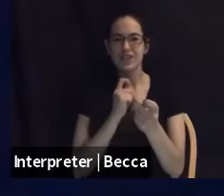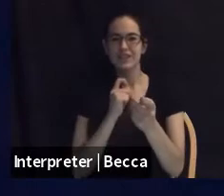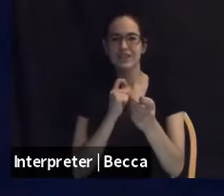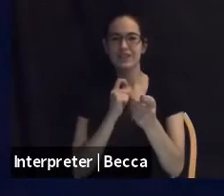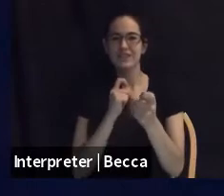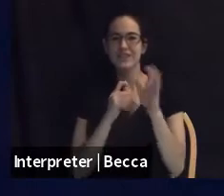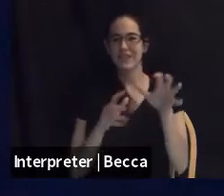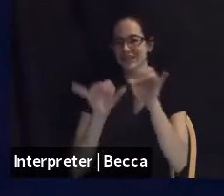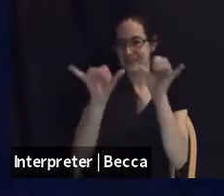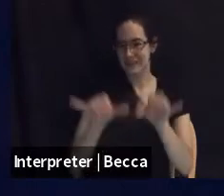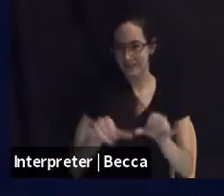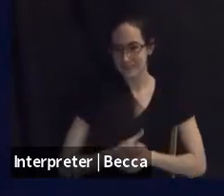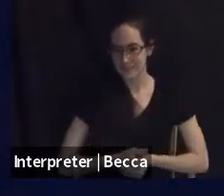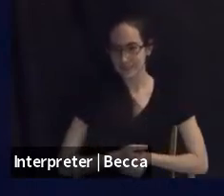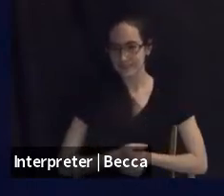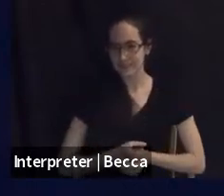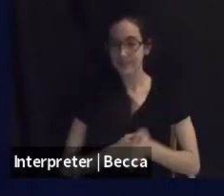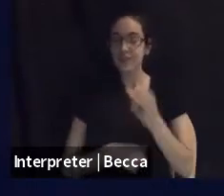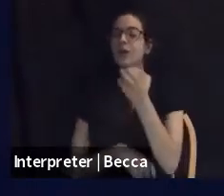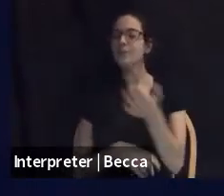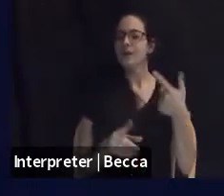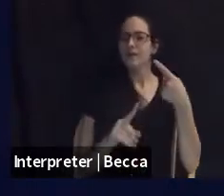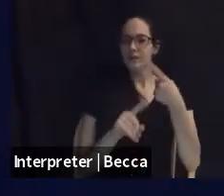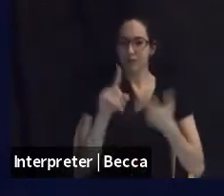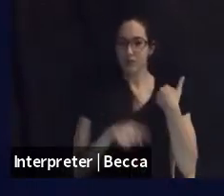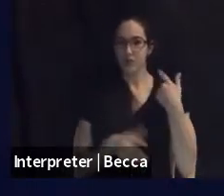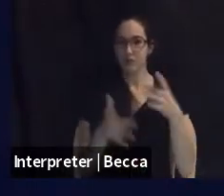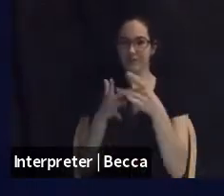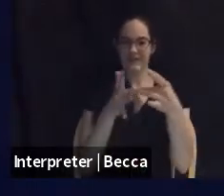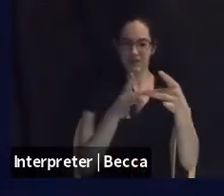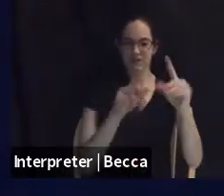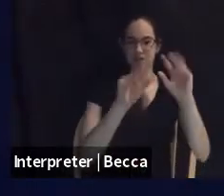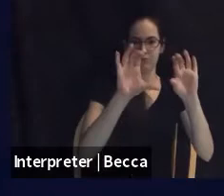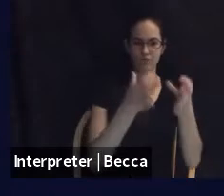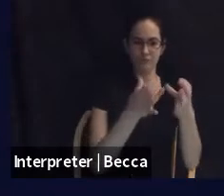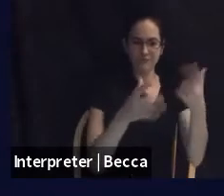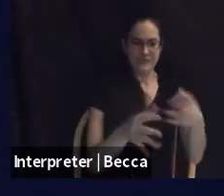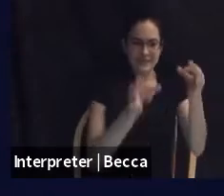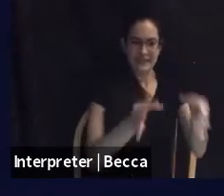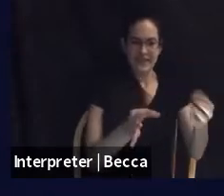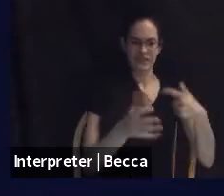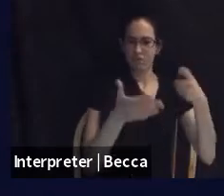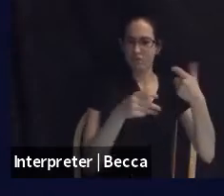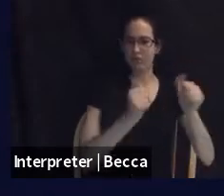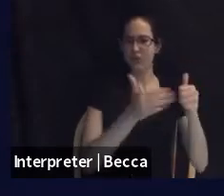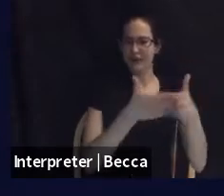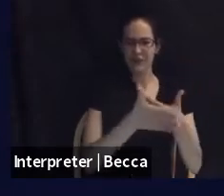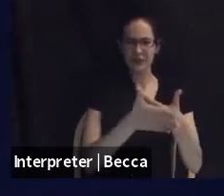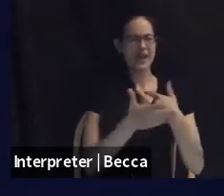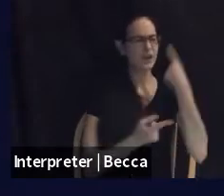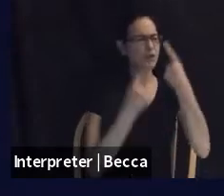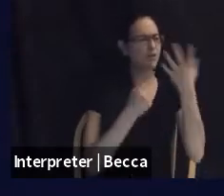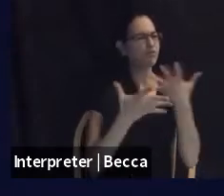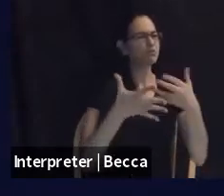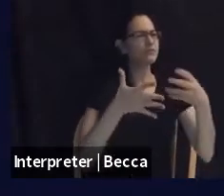But about 2 months ago, the leadership, we sat down and talked and we said, why not try things new? What did we learn from the pandemic? And that is people